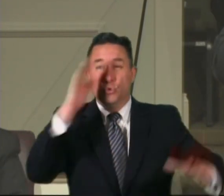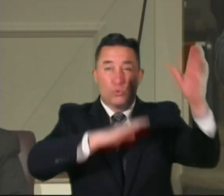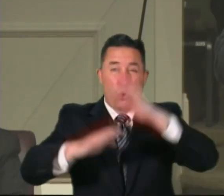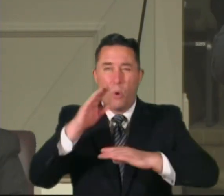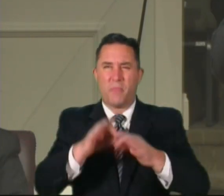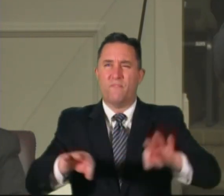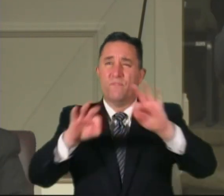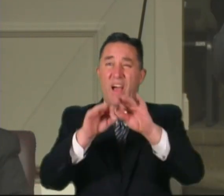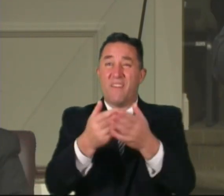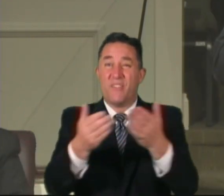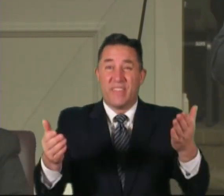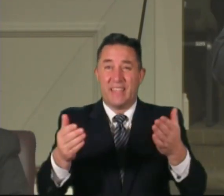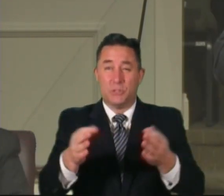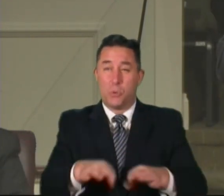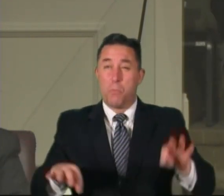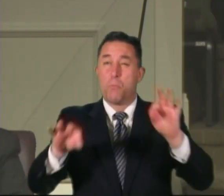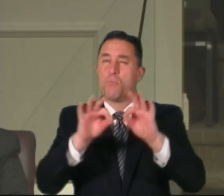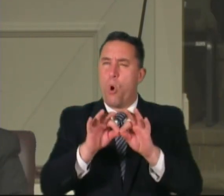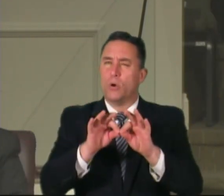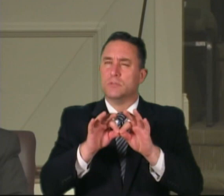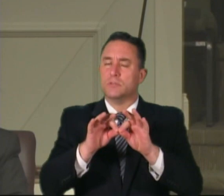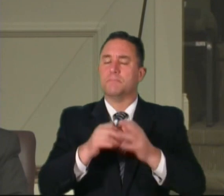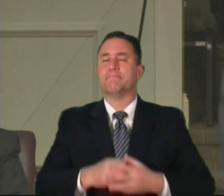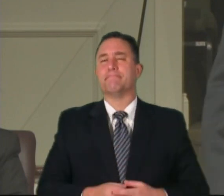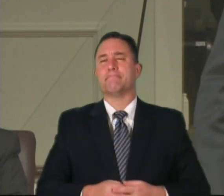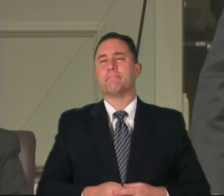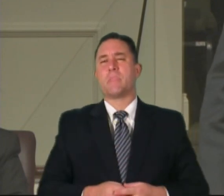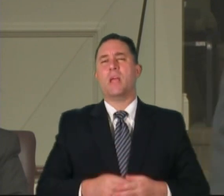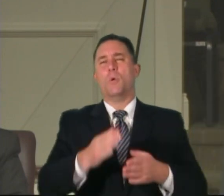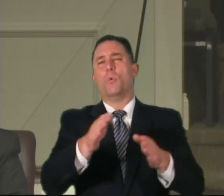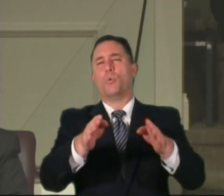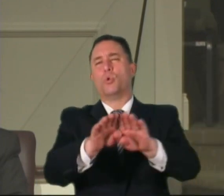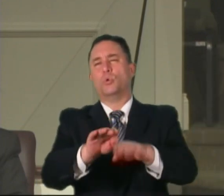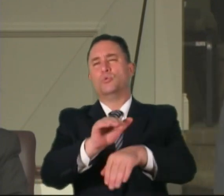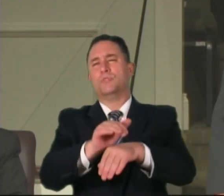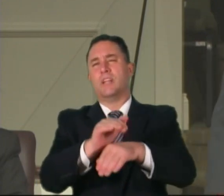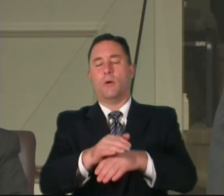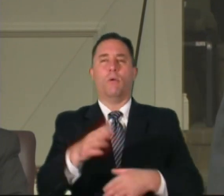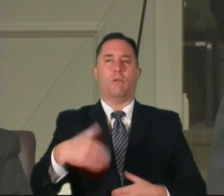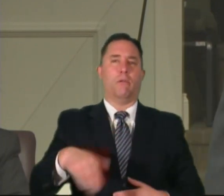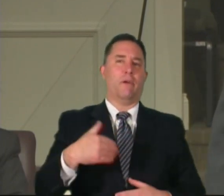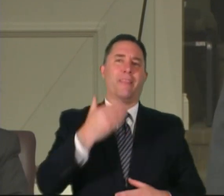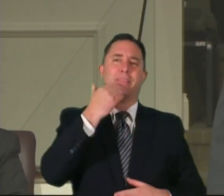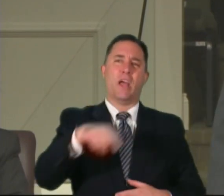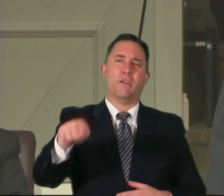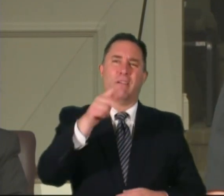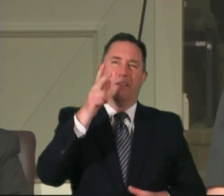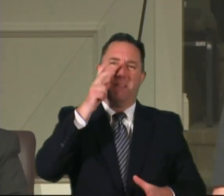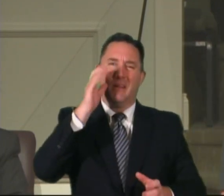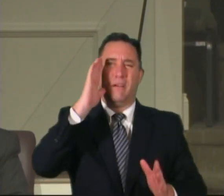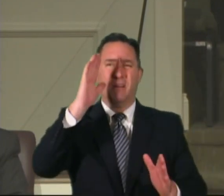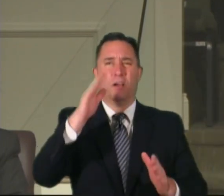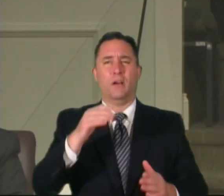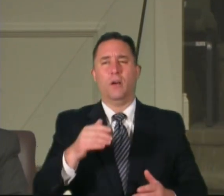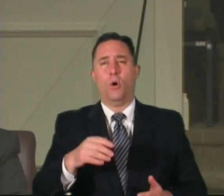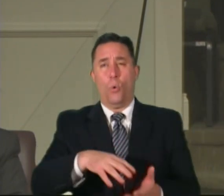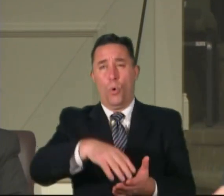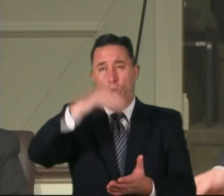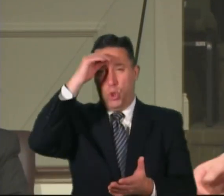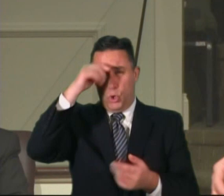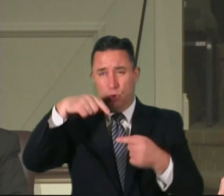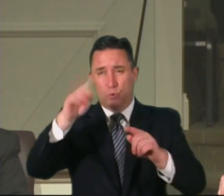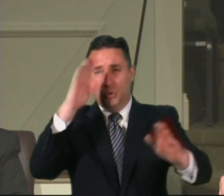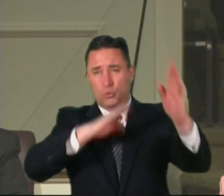value of things that are important. And then I want to say, closing tonight, thank you for listening. I want to say that we learn in